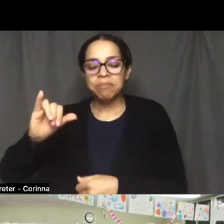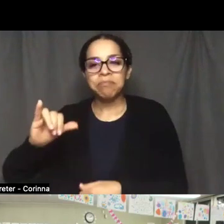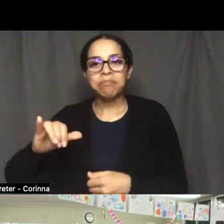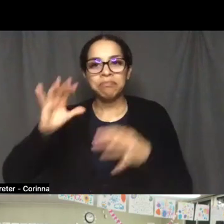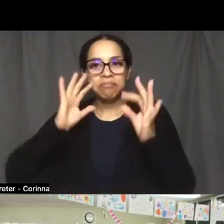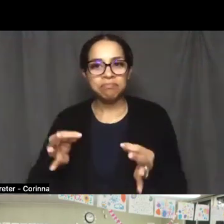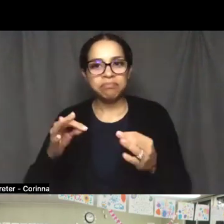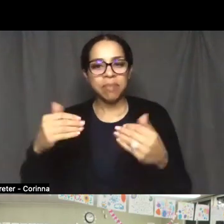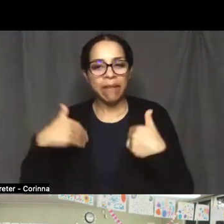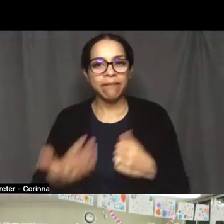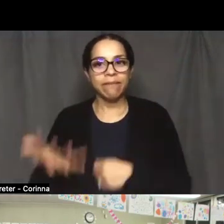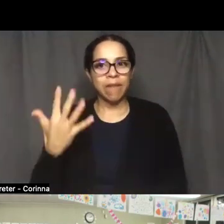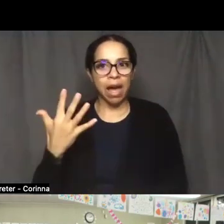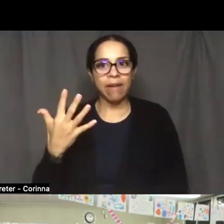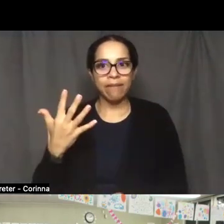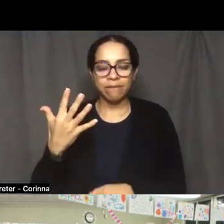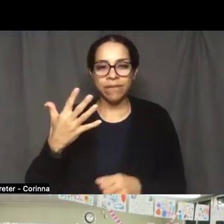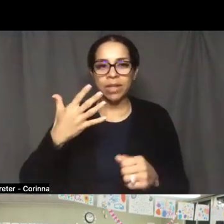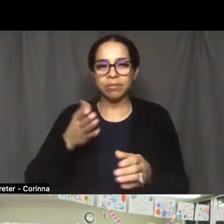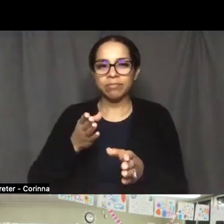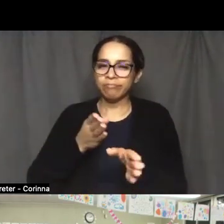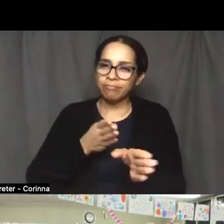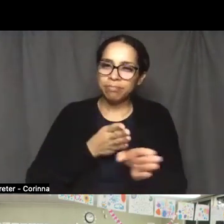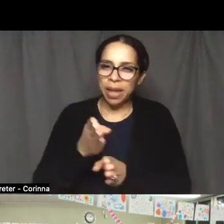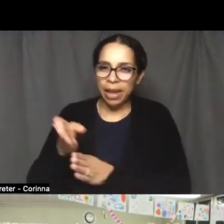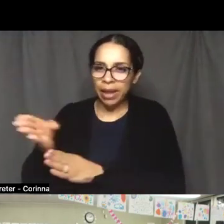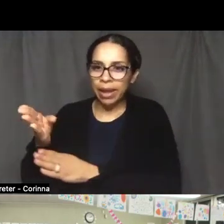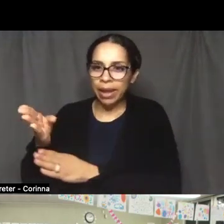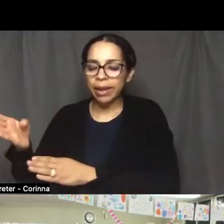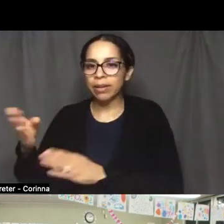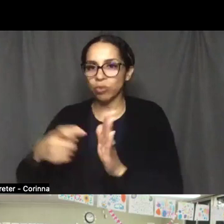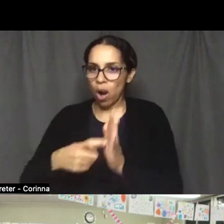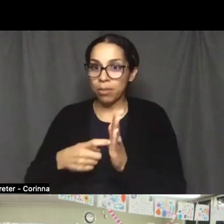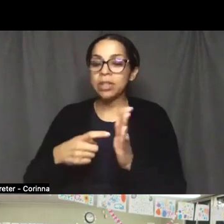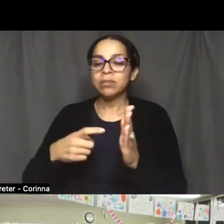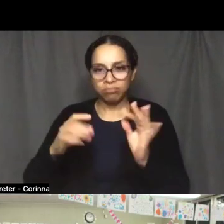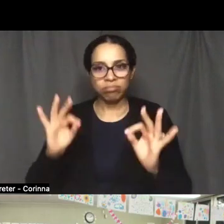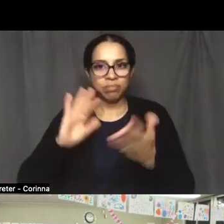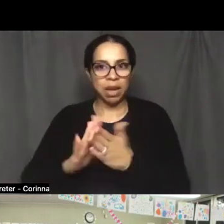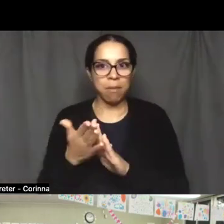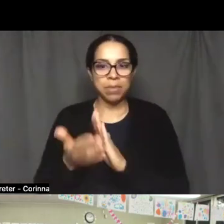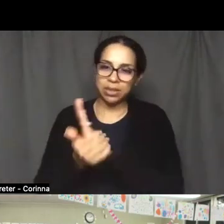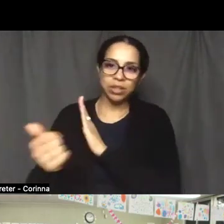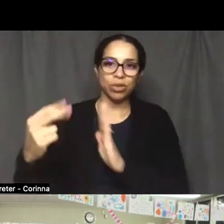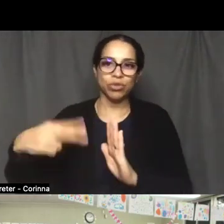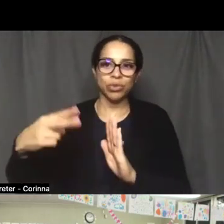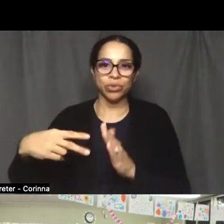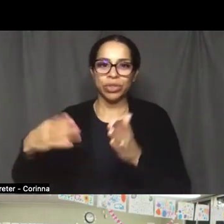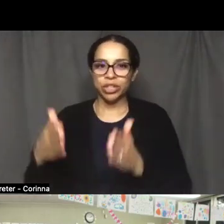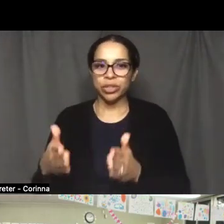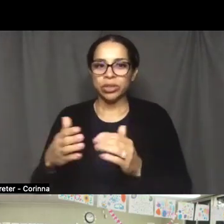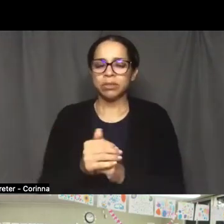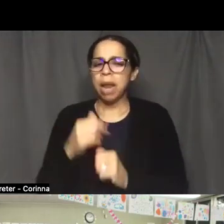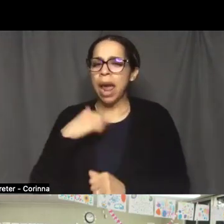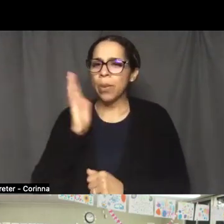becoming an experienced and a skilled reader. So the parts are listed at the bottom, and I'm going to go over each one so you know what